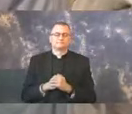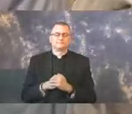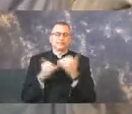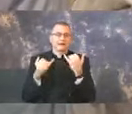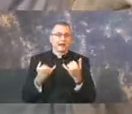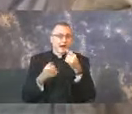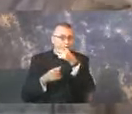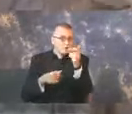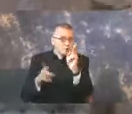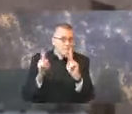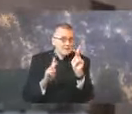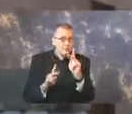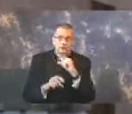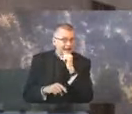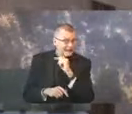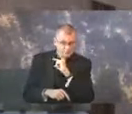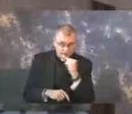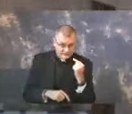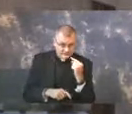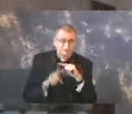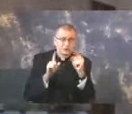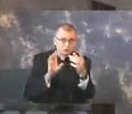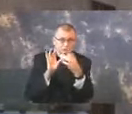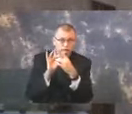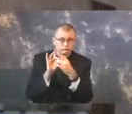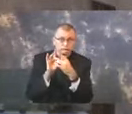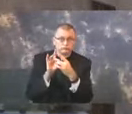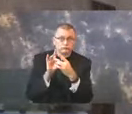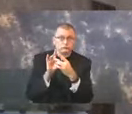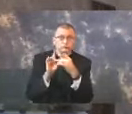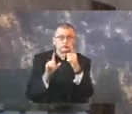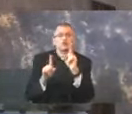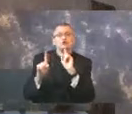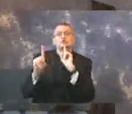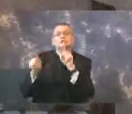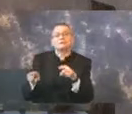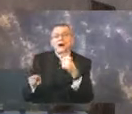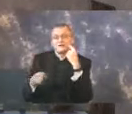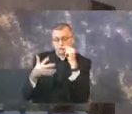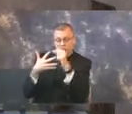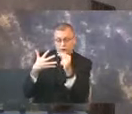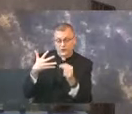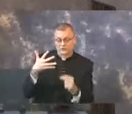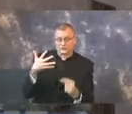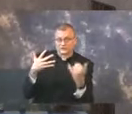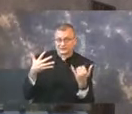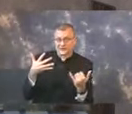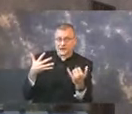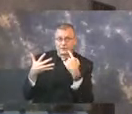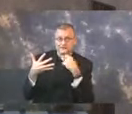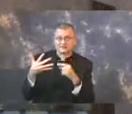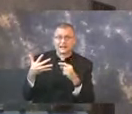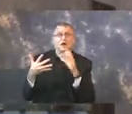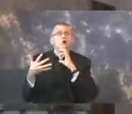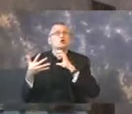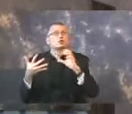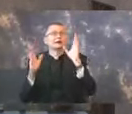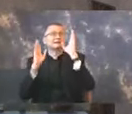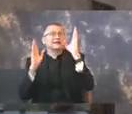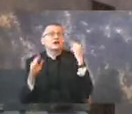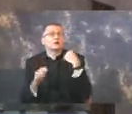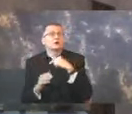of the diocese who are participating to respond to the questions that follow by saying, Christ, hear us.